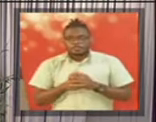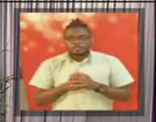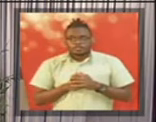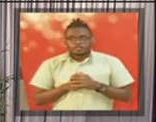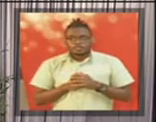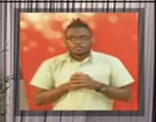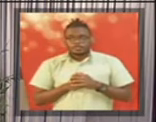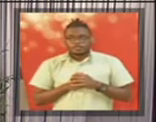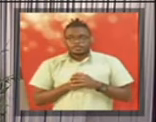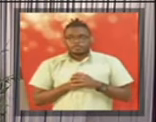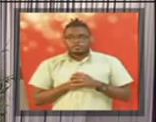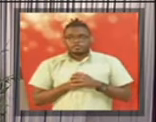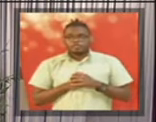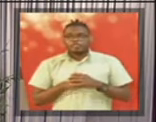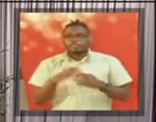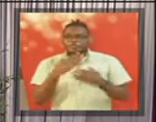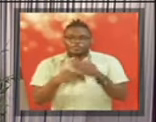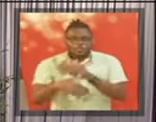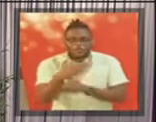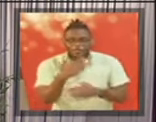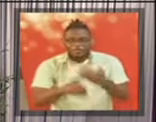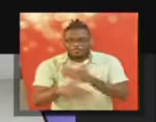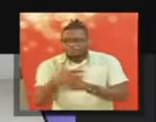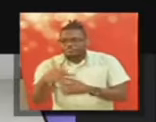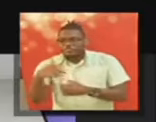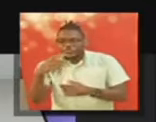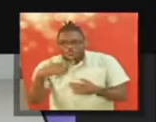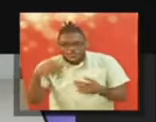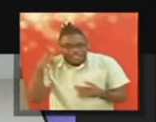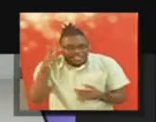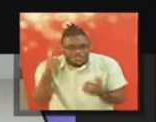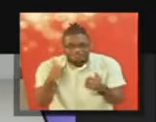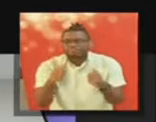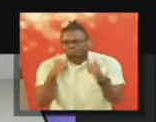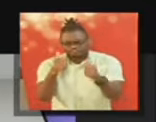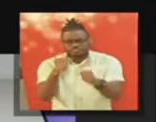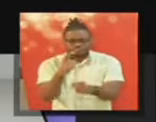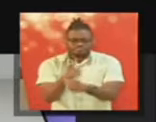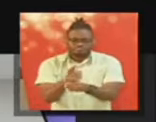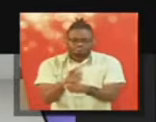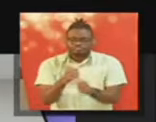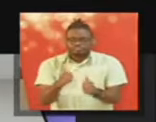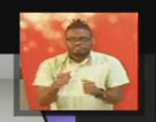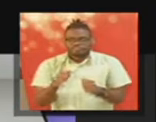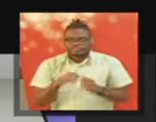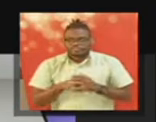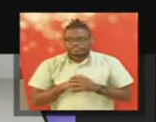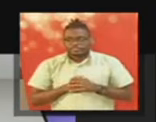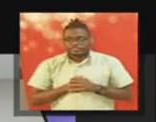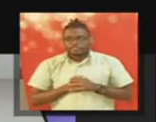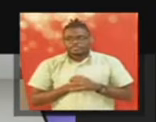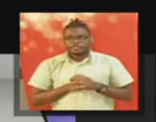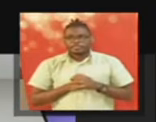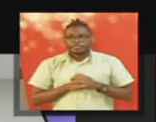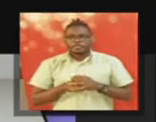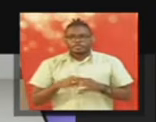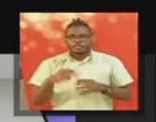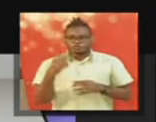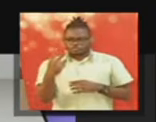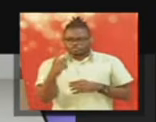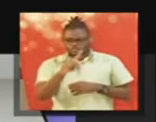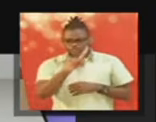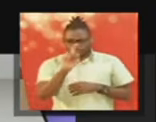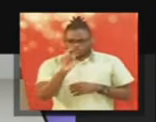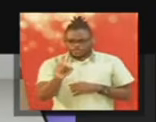All right, morning, everyone. You're hearing me? Yes, good morning. Yes, good morning. Okay, good morning. Okay, so my two questions.